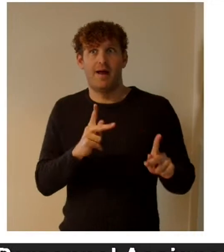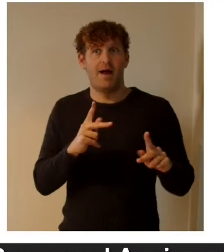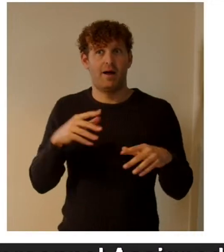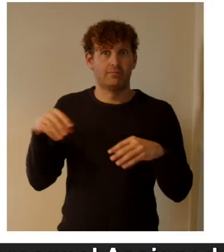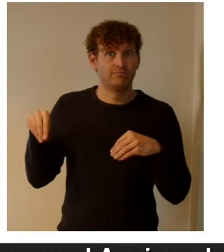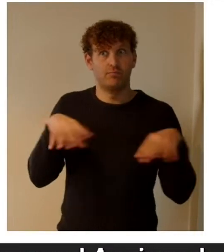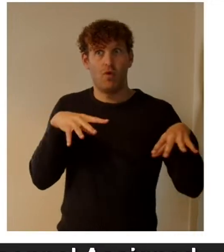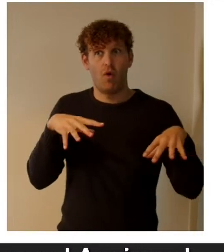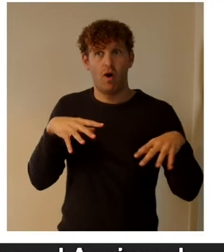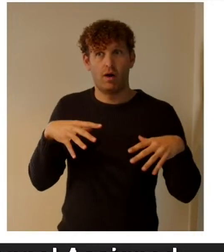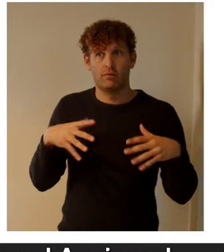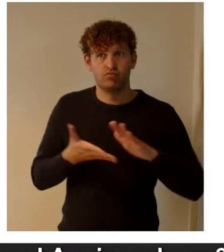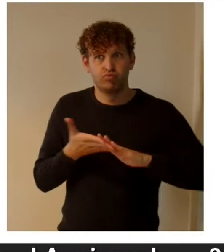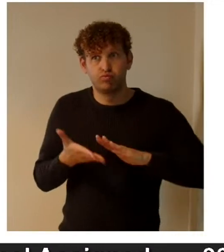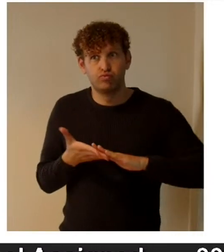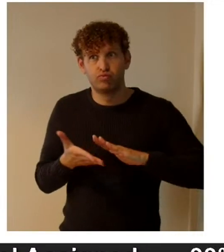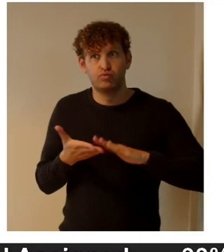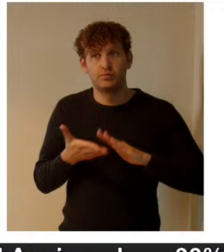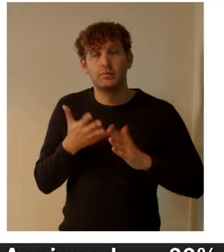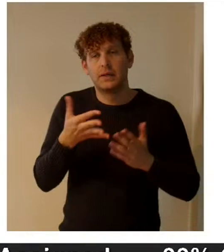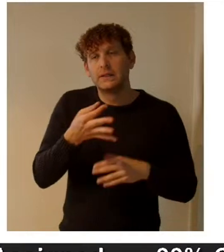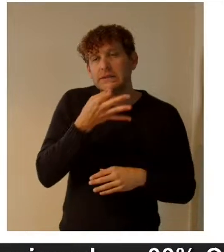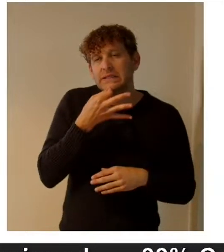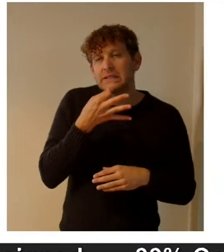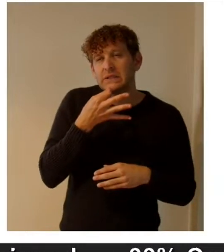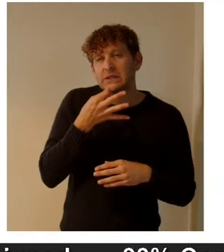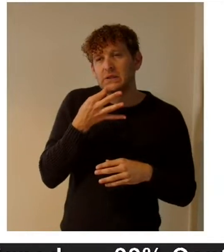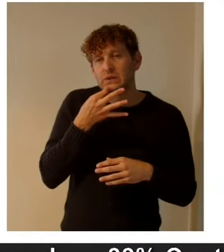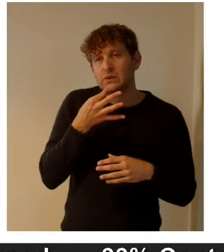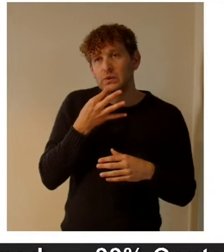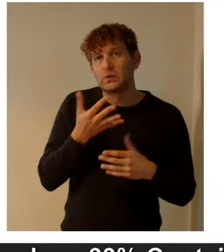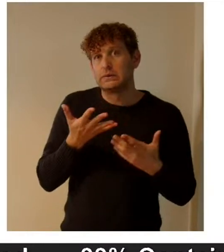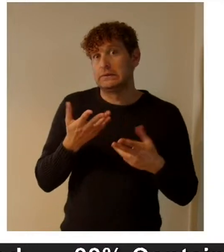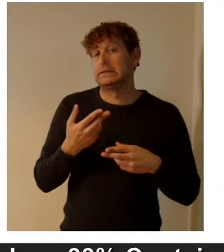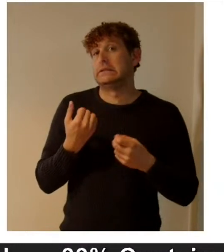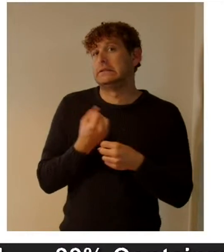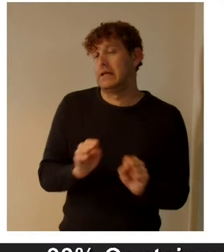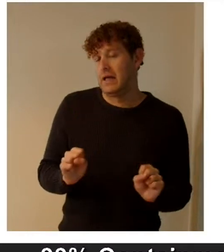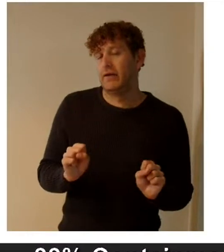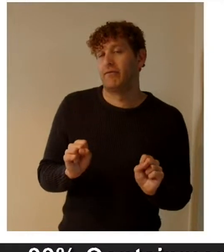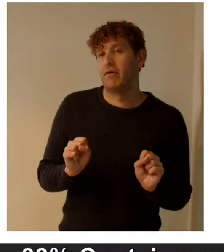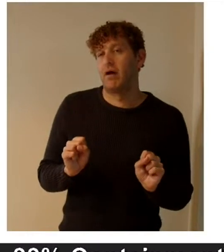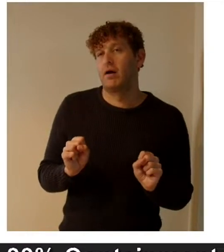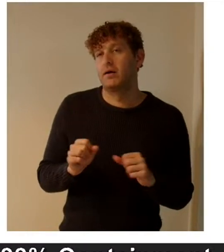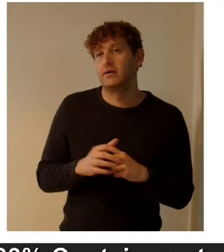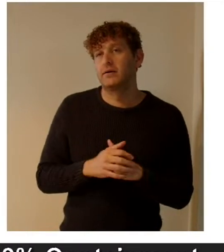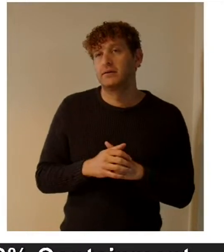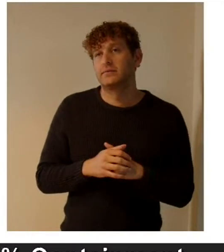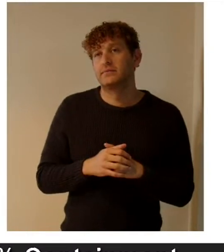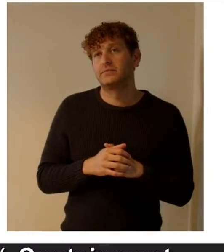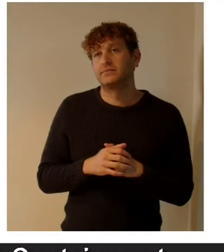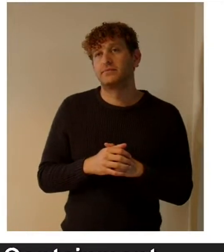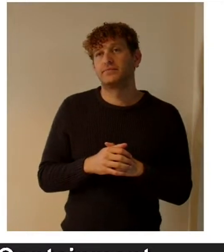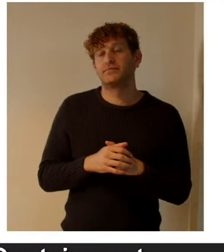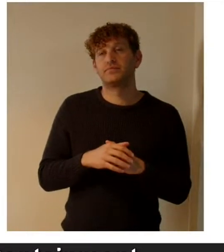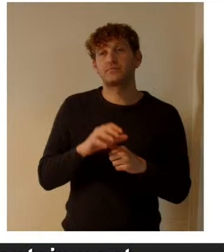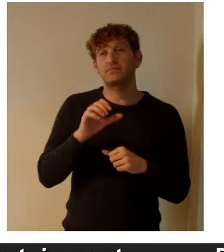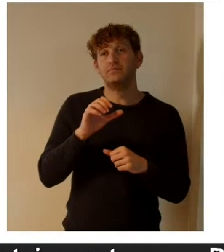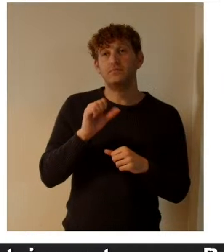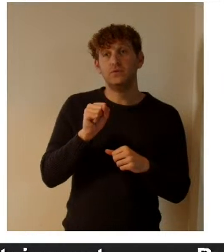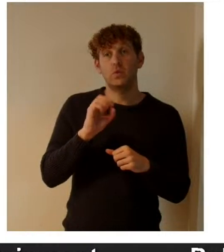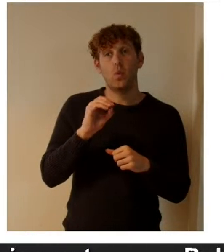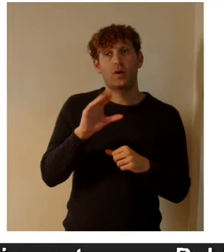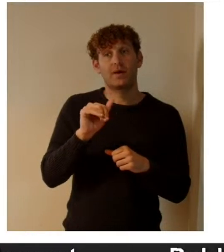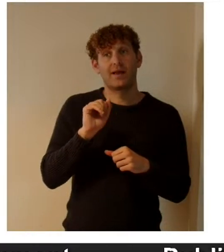can, and it can be done safely. And you should know that Southern California Edison, Southern California Gas Company, and your water agency